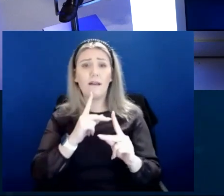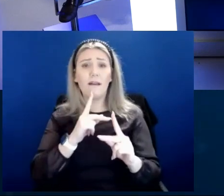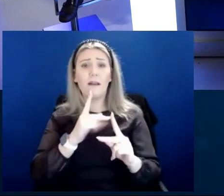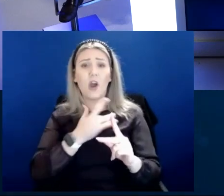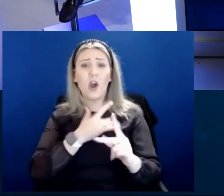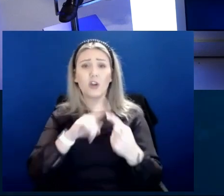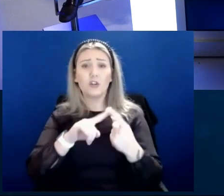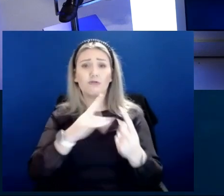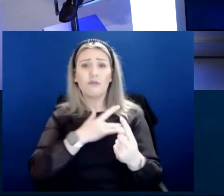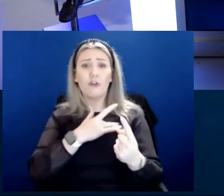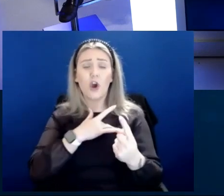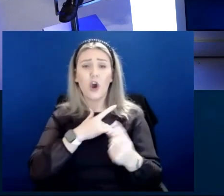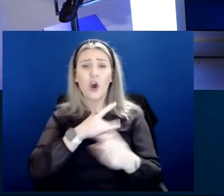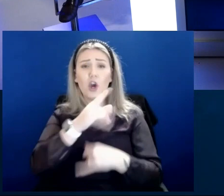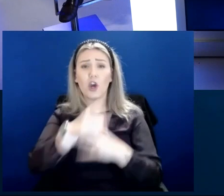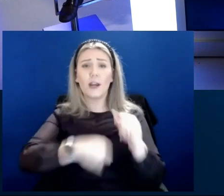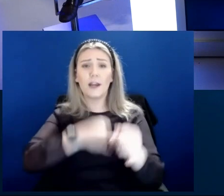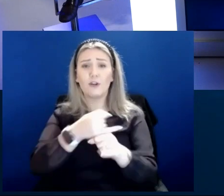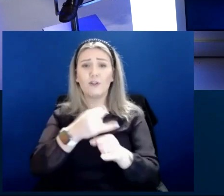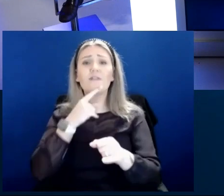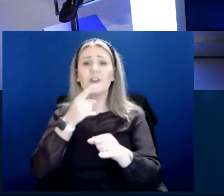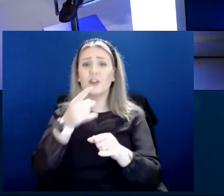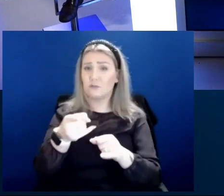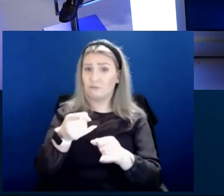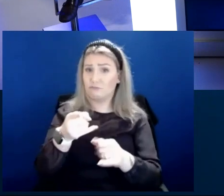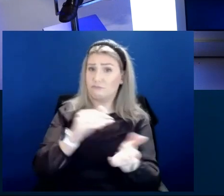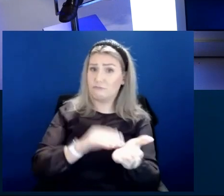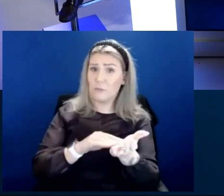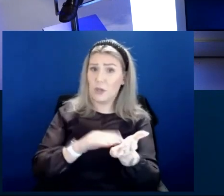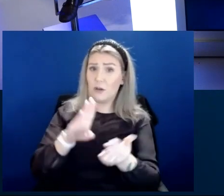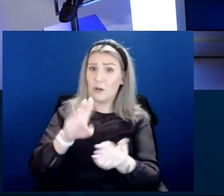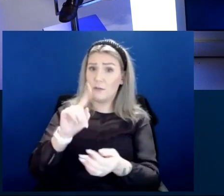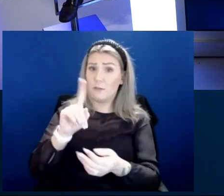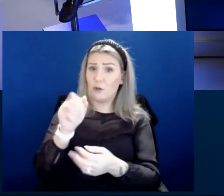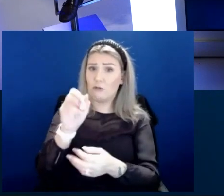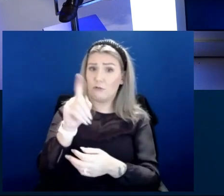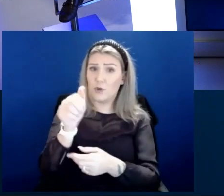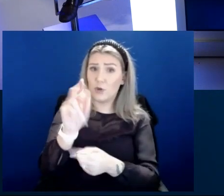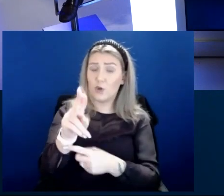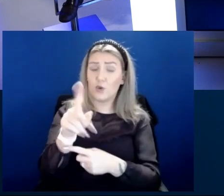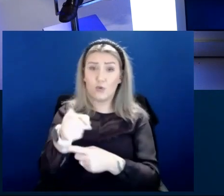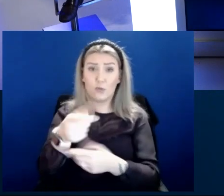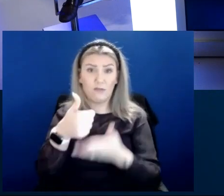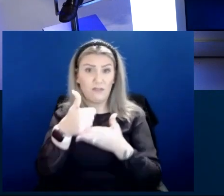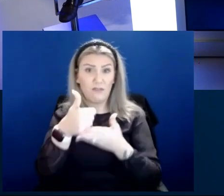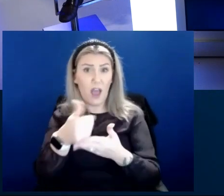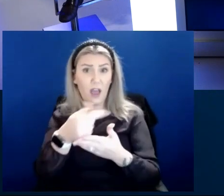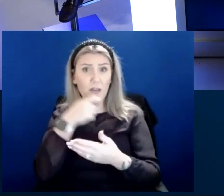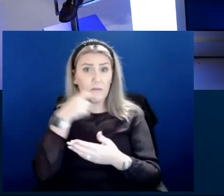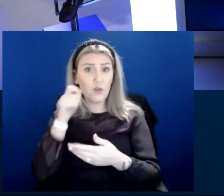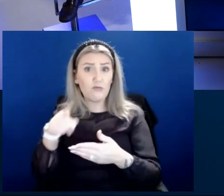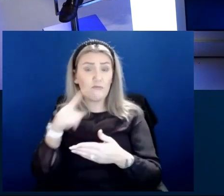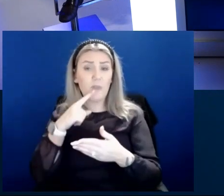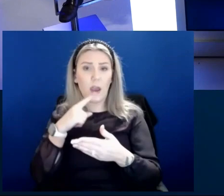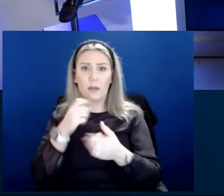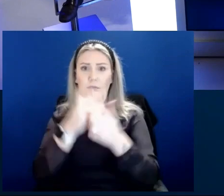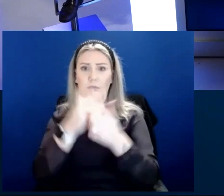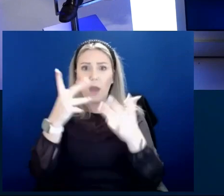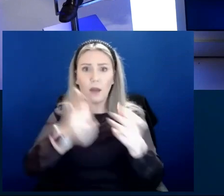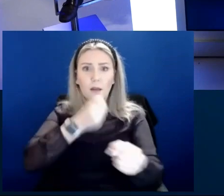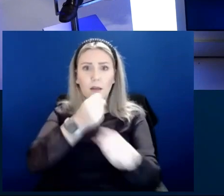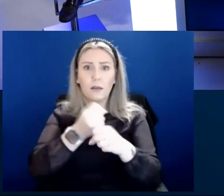Dr. Augustina Beringer, you all have been helping Ukraine for decades. And I want to talk to you first a little bit because we want to show